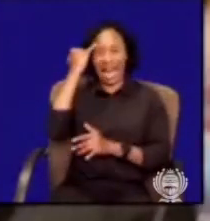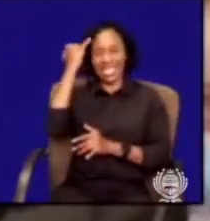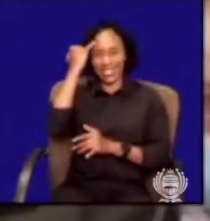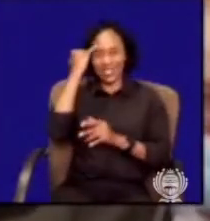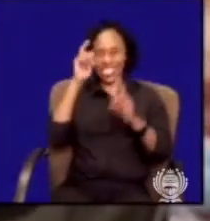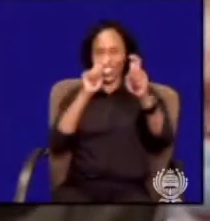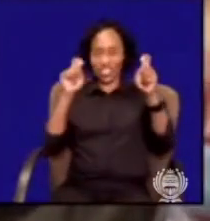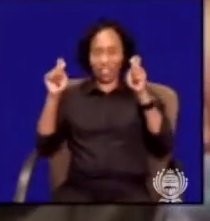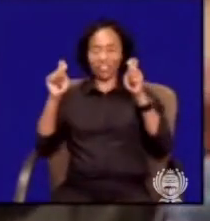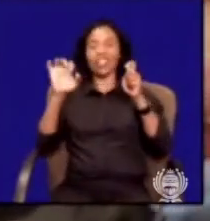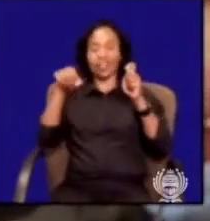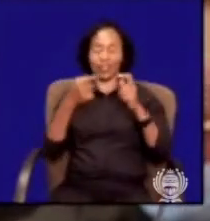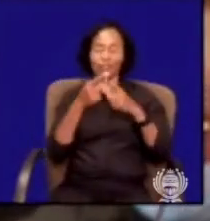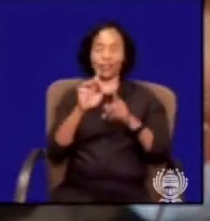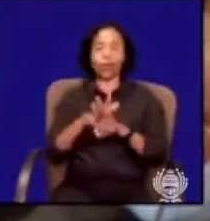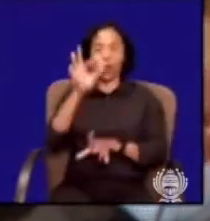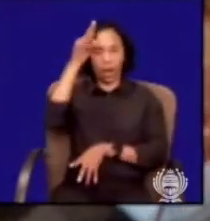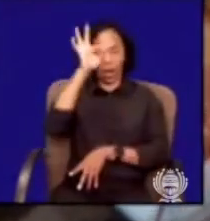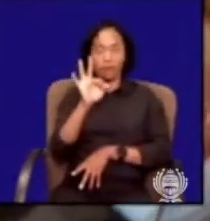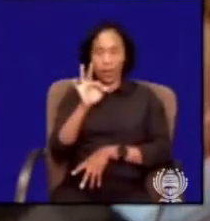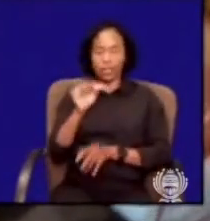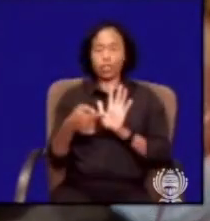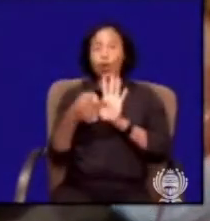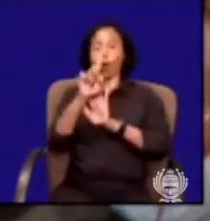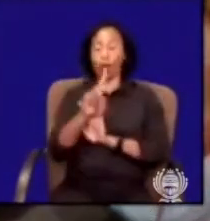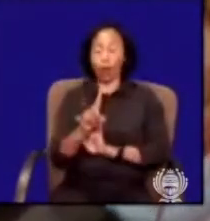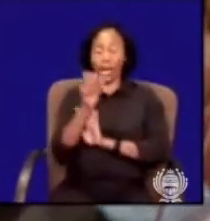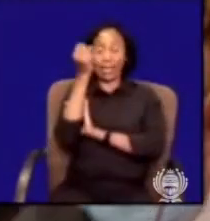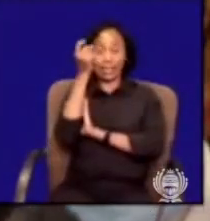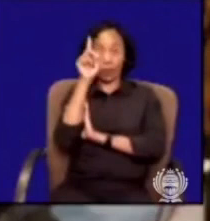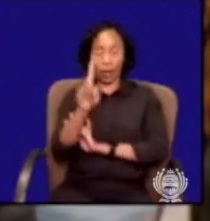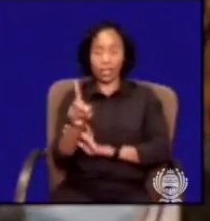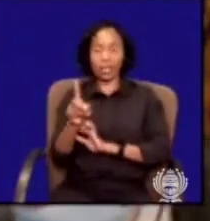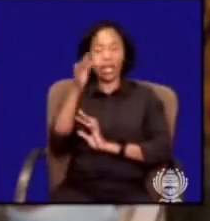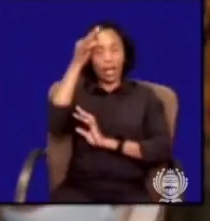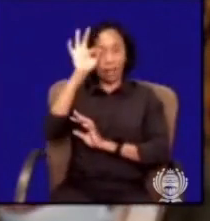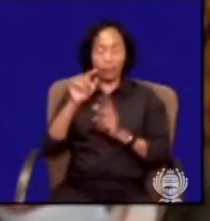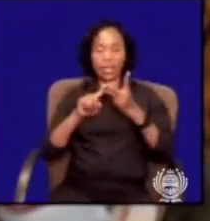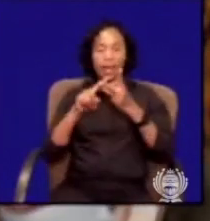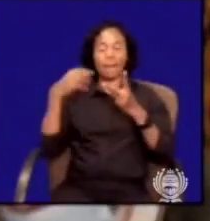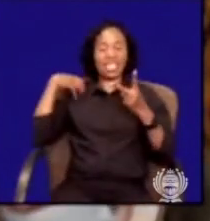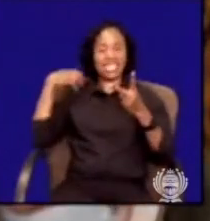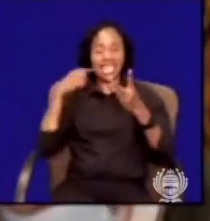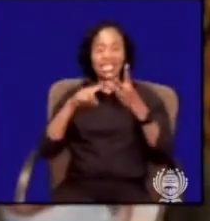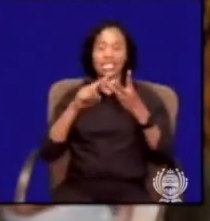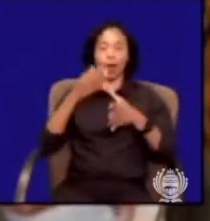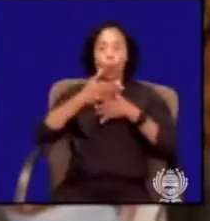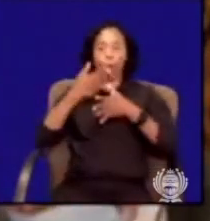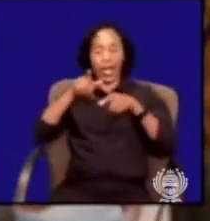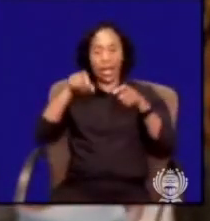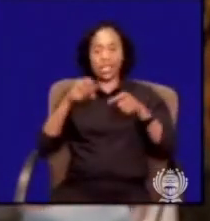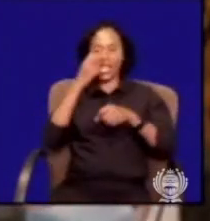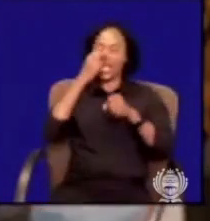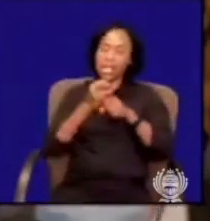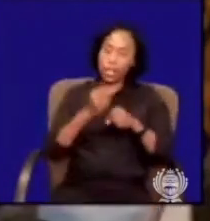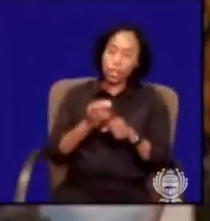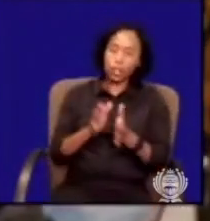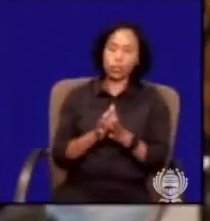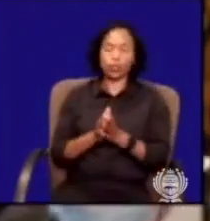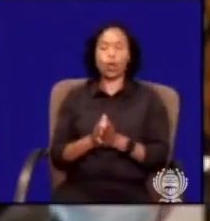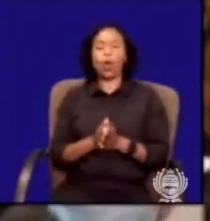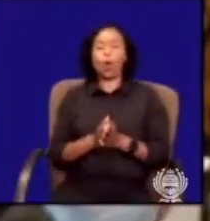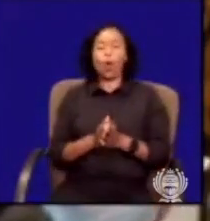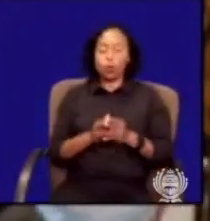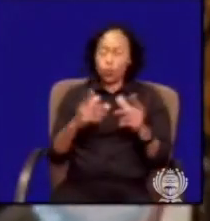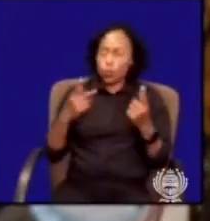government. It signals the understanding that government, ministers and officials need to get out of the way of business doing what it does